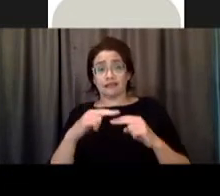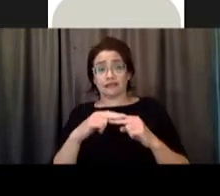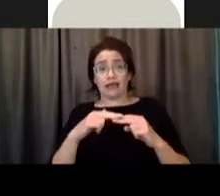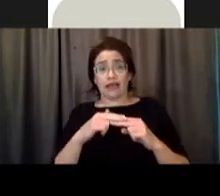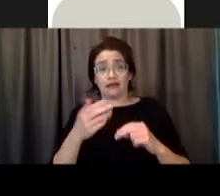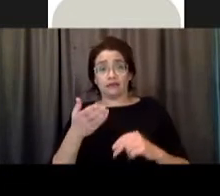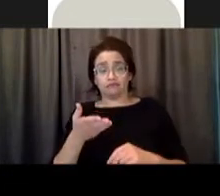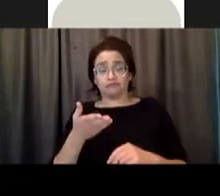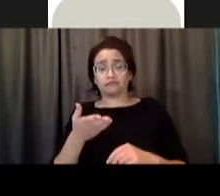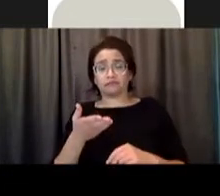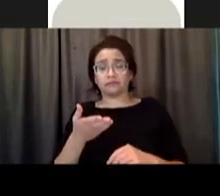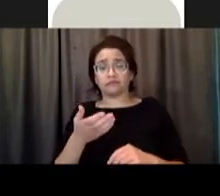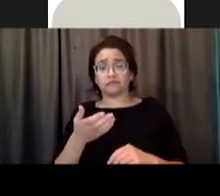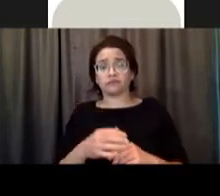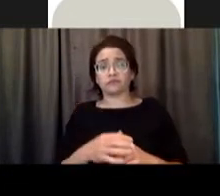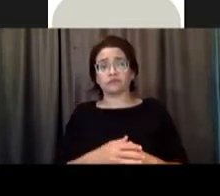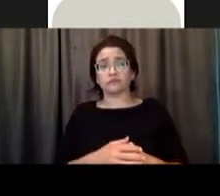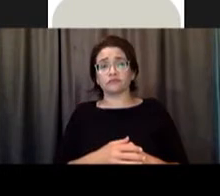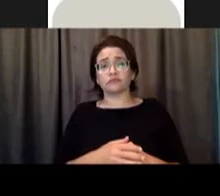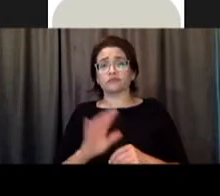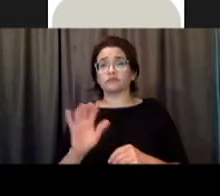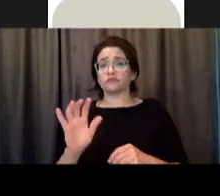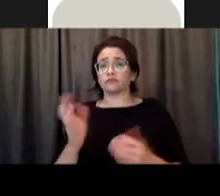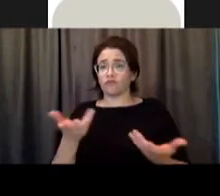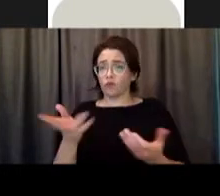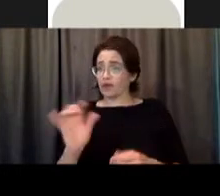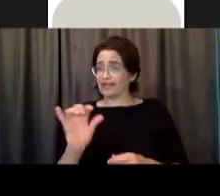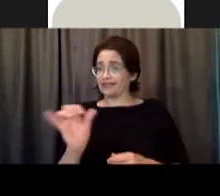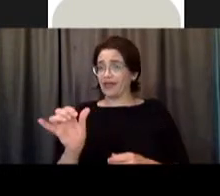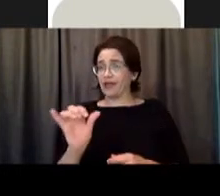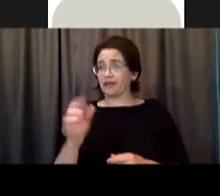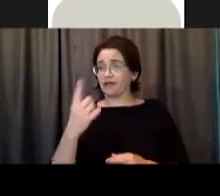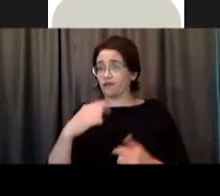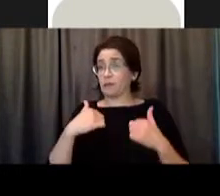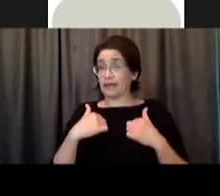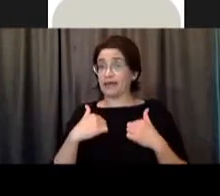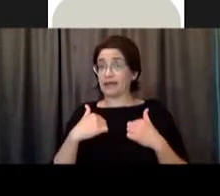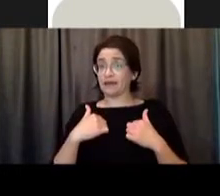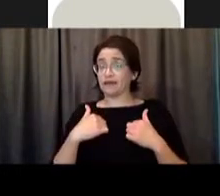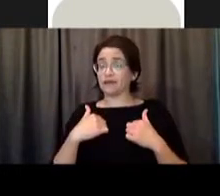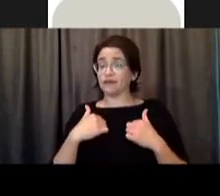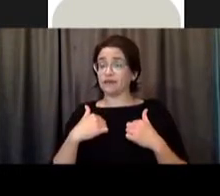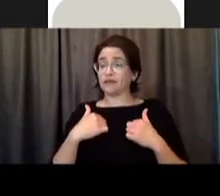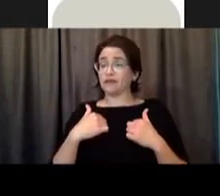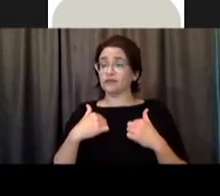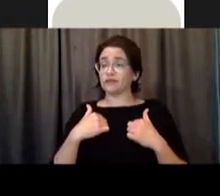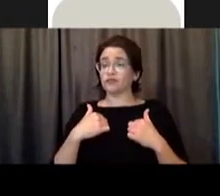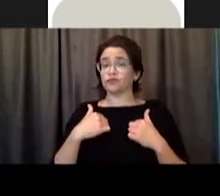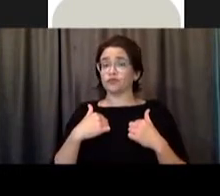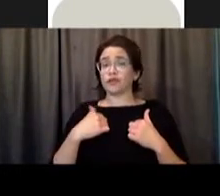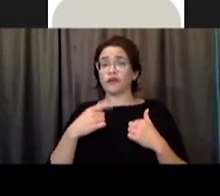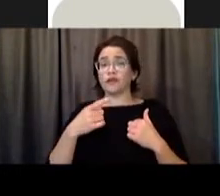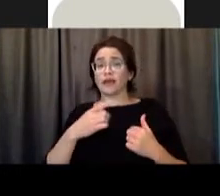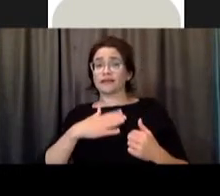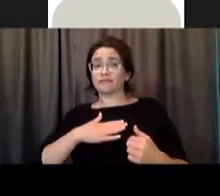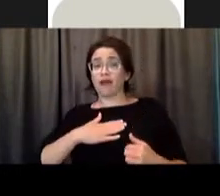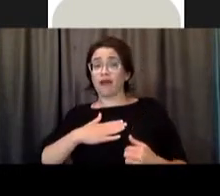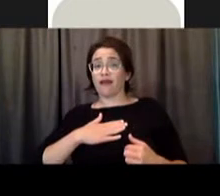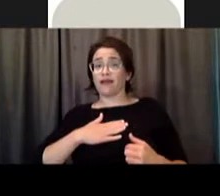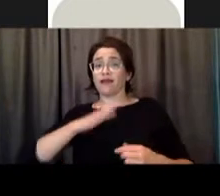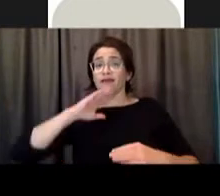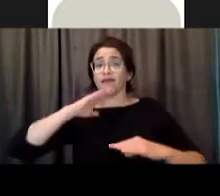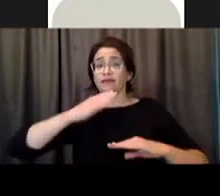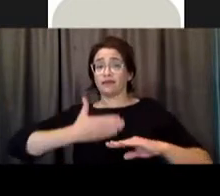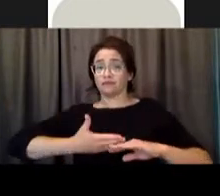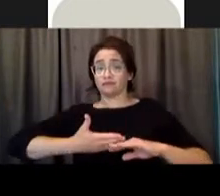what it's like for me to be a Holodomor, the grandchild of a Holodomor survivor. That is my eldest child who did